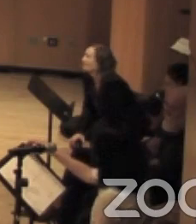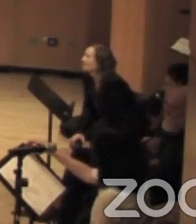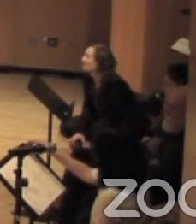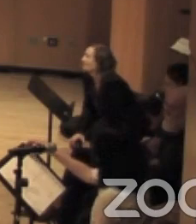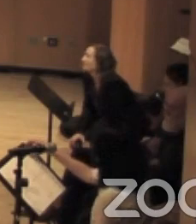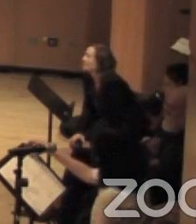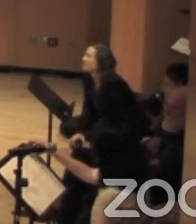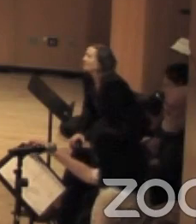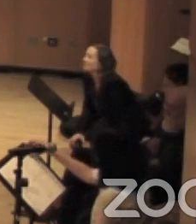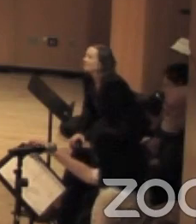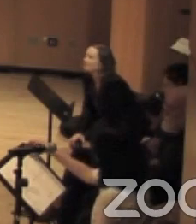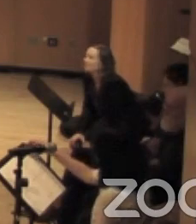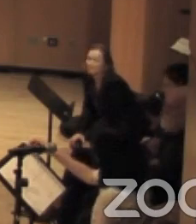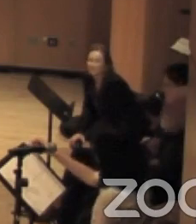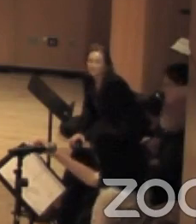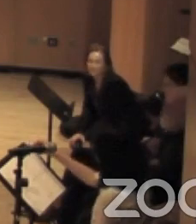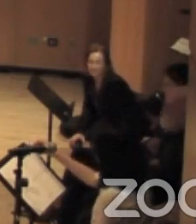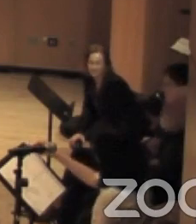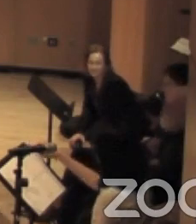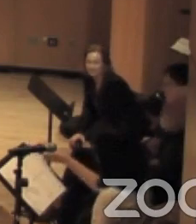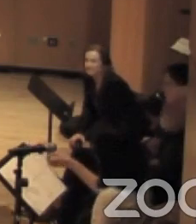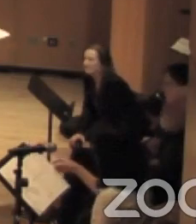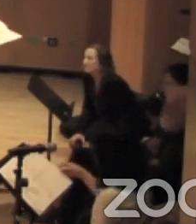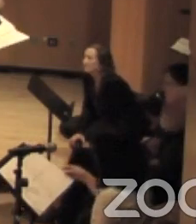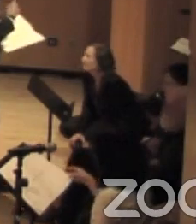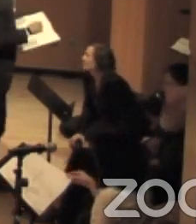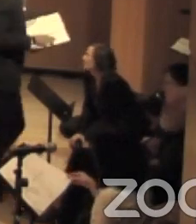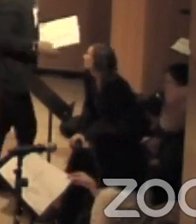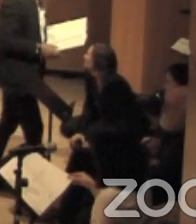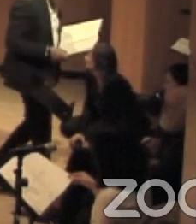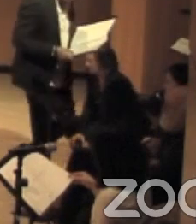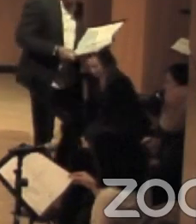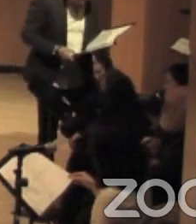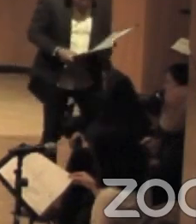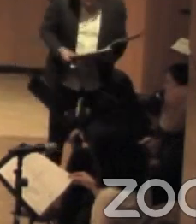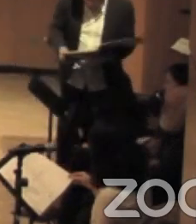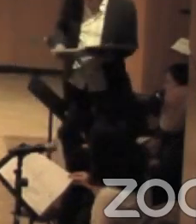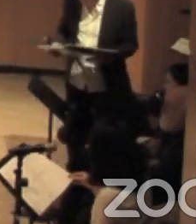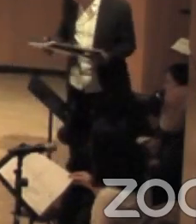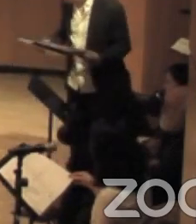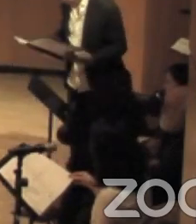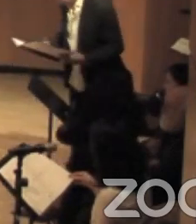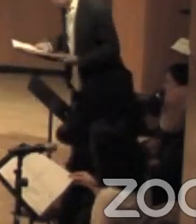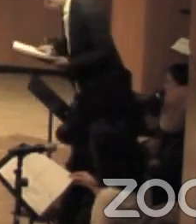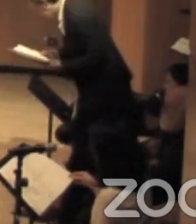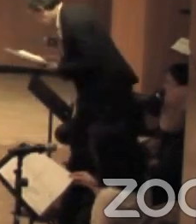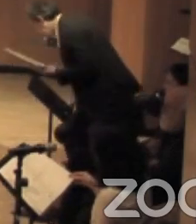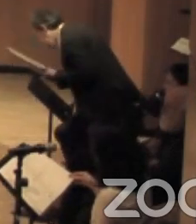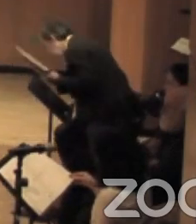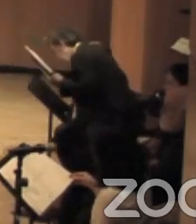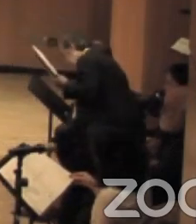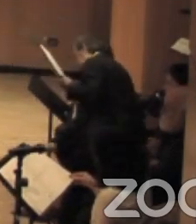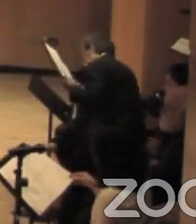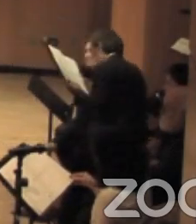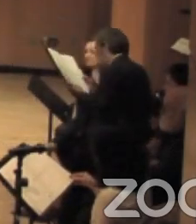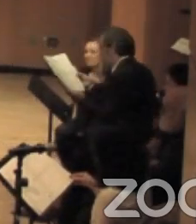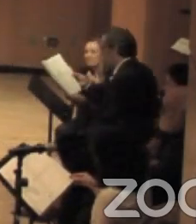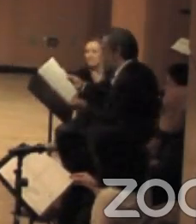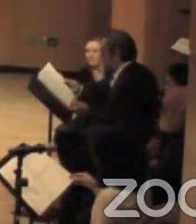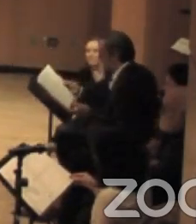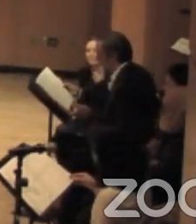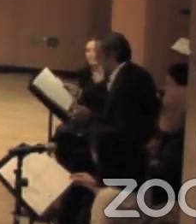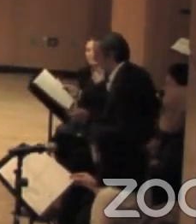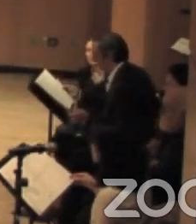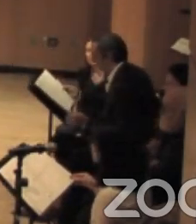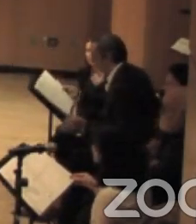out the sisters let go of each other they walk over and stand next to the bed the nurse comes in again and she walks over to the